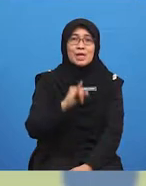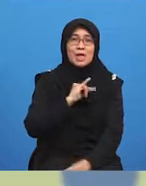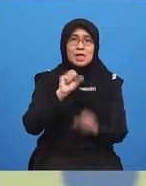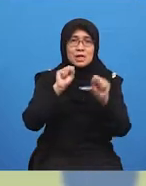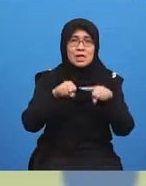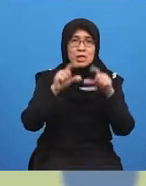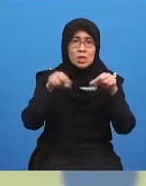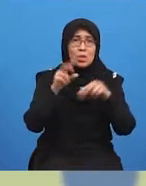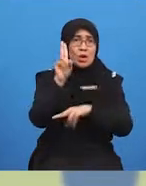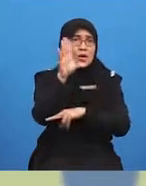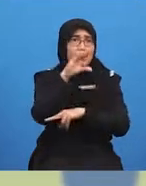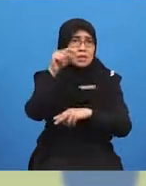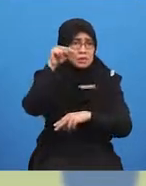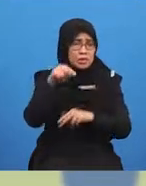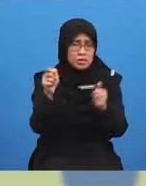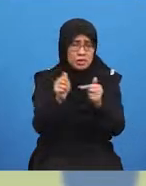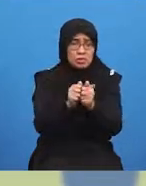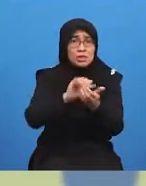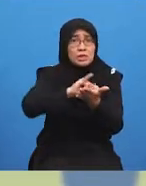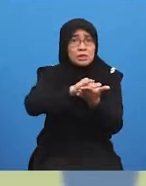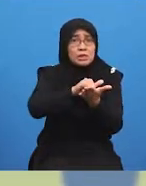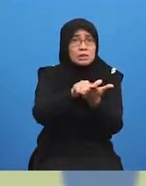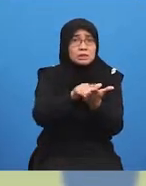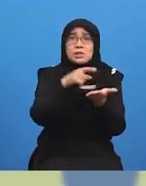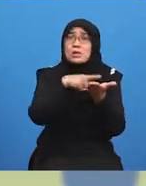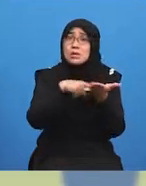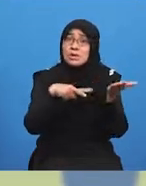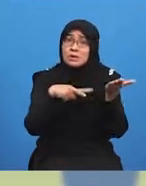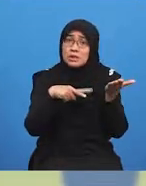I can go up and down with these. What are they called?